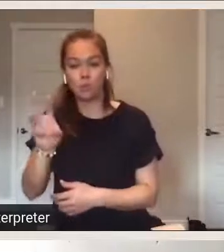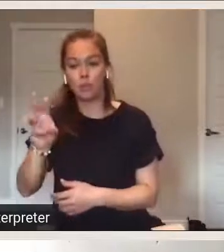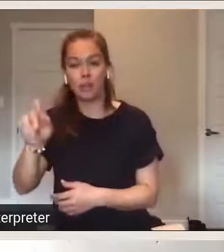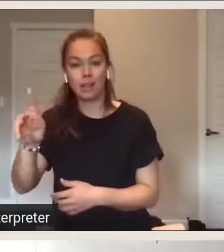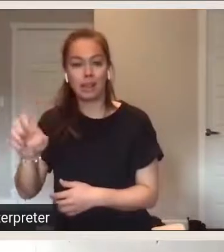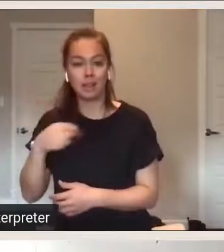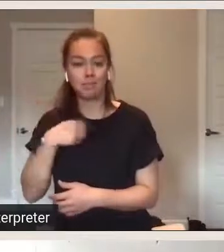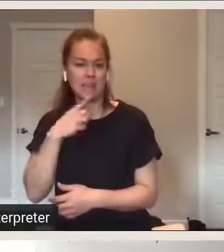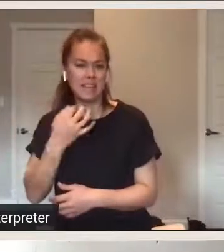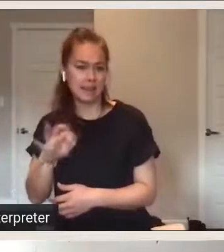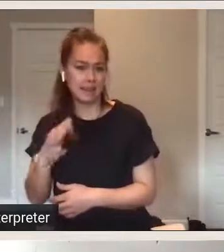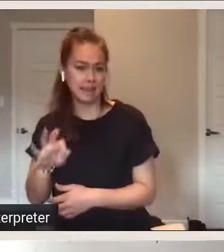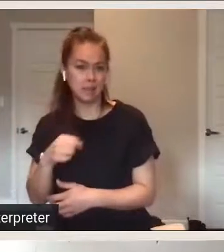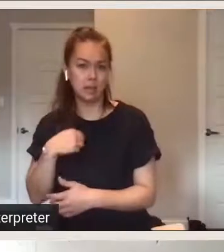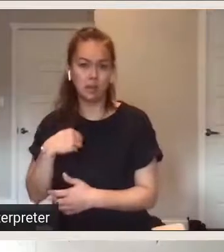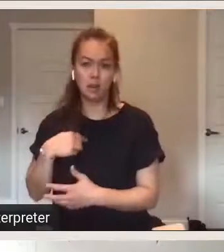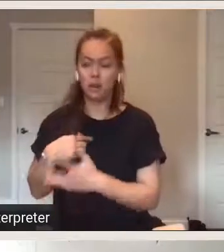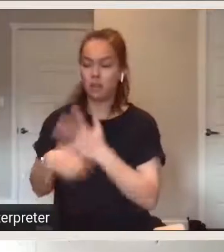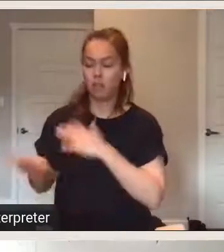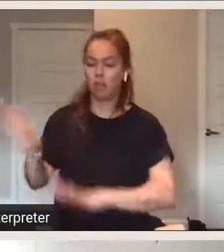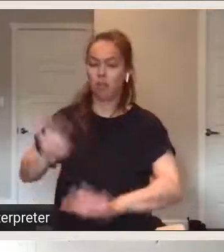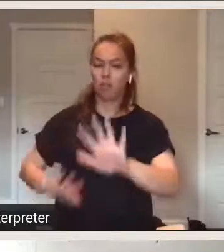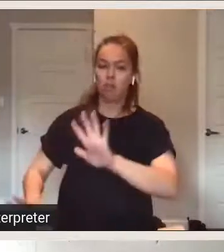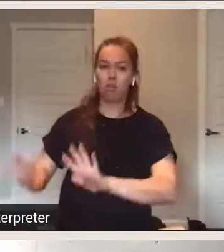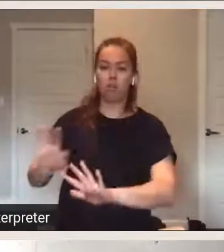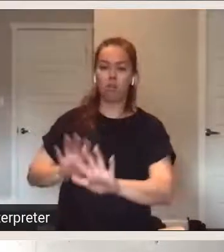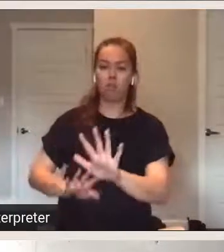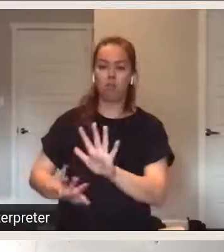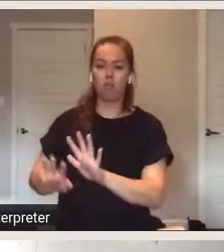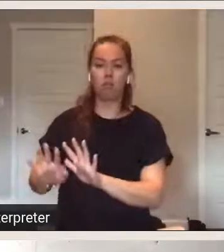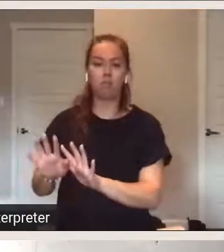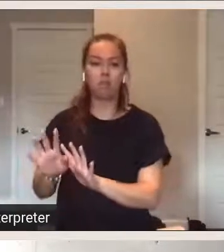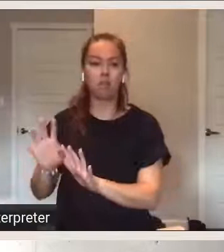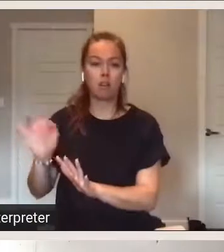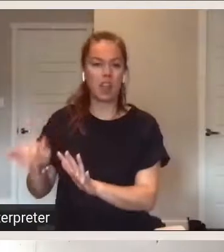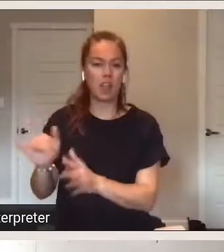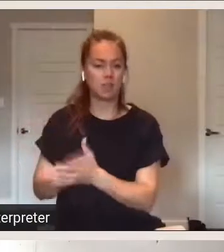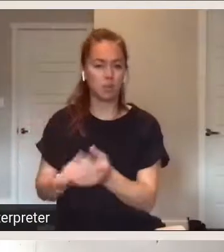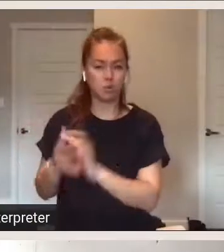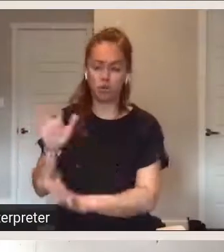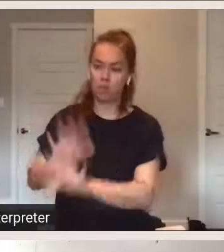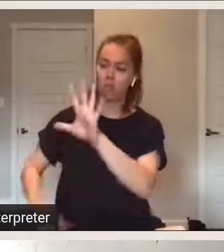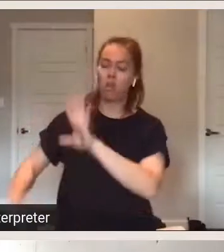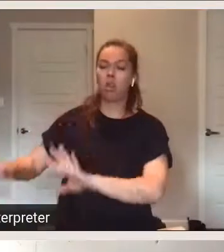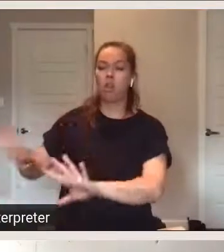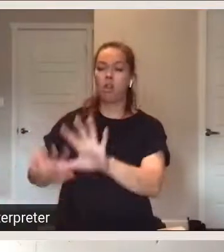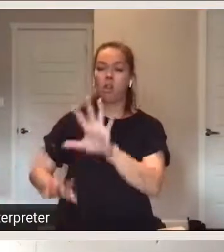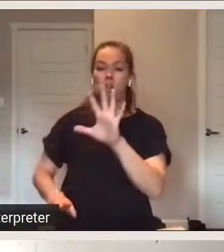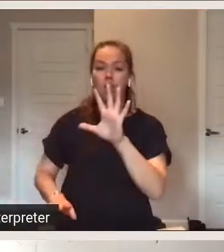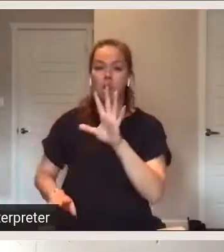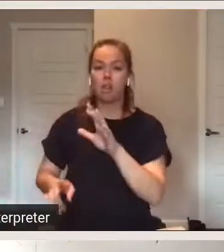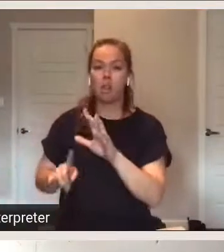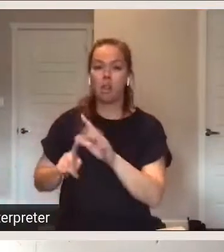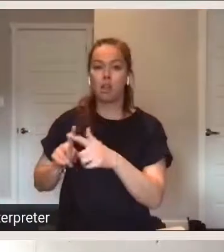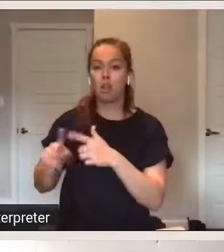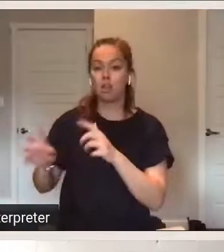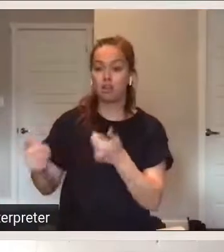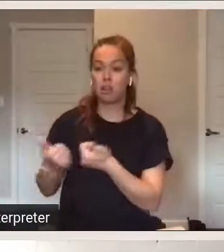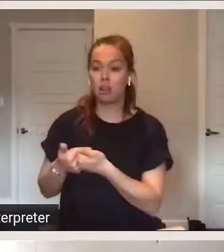been a sort of fish out of water kind of story. But the challenge then was to be like, how do we make it in